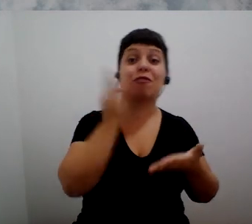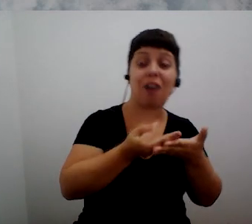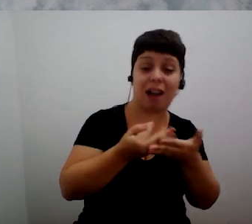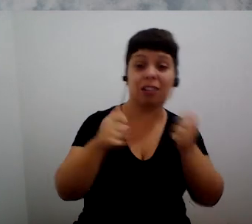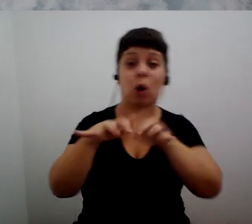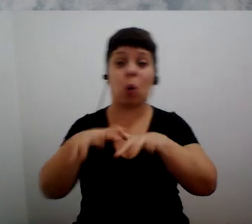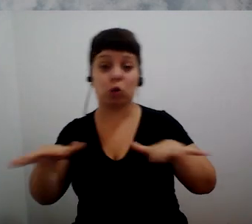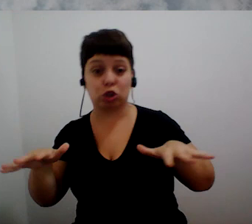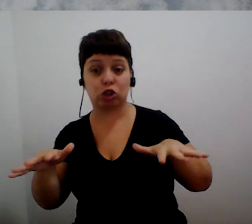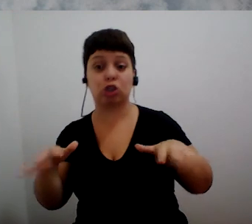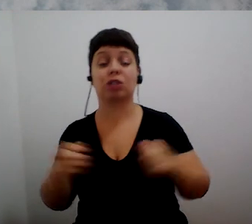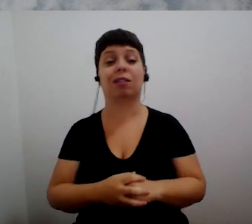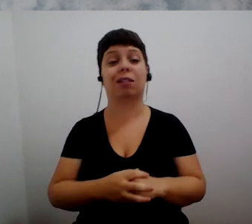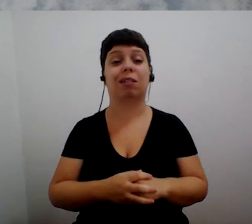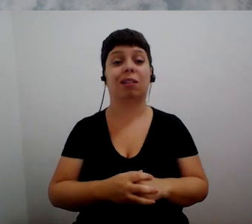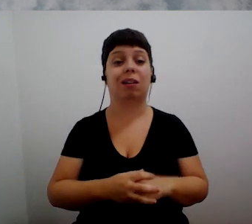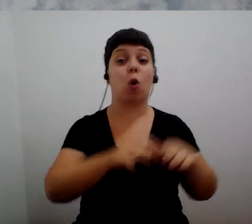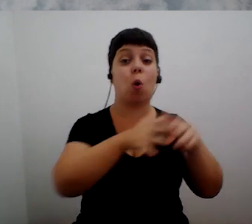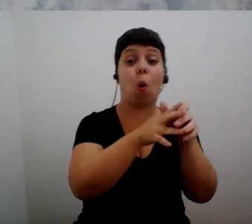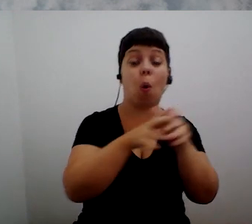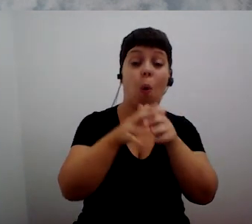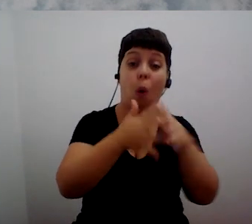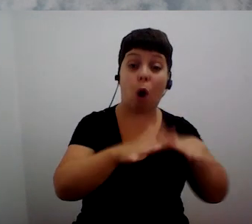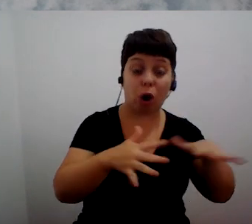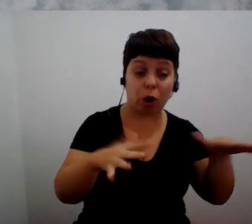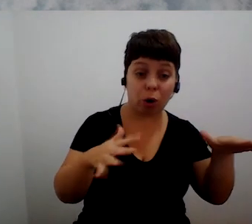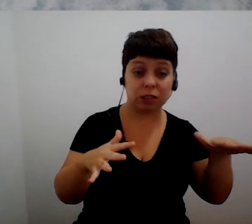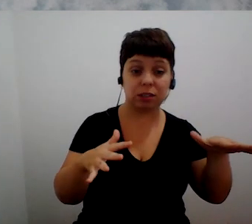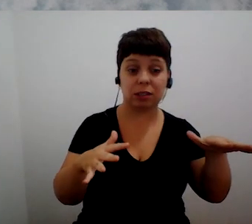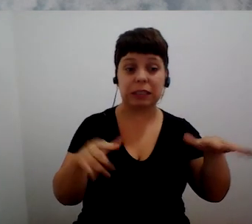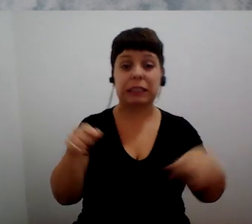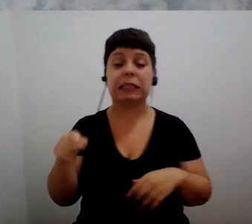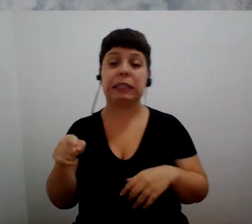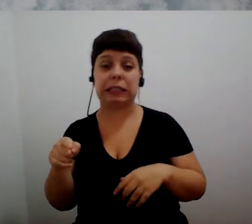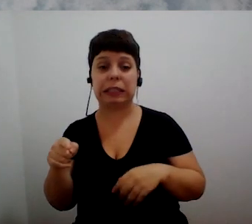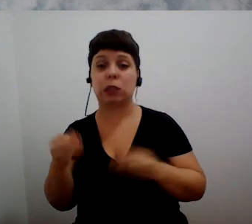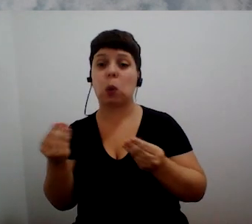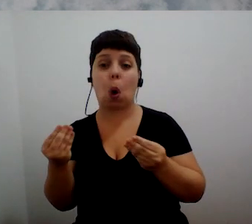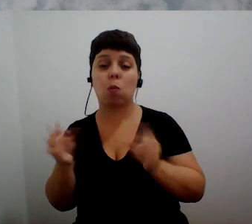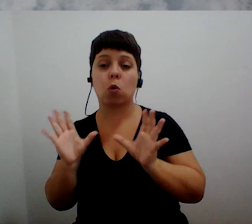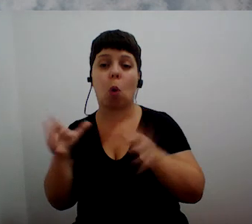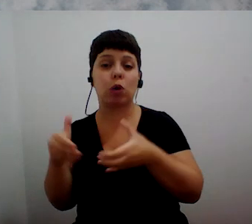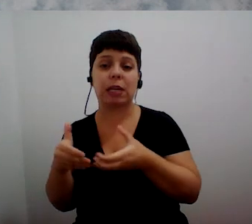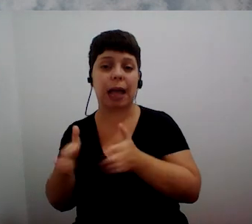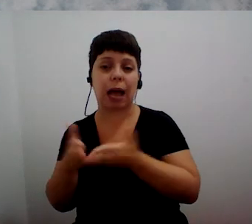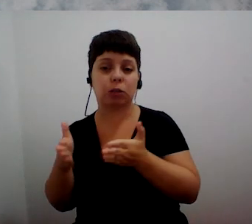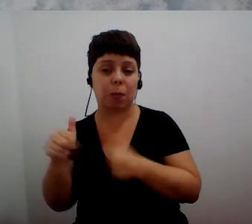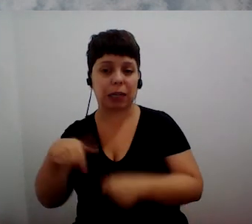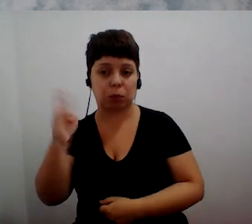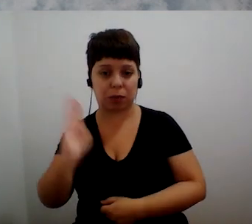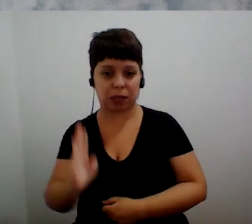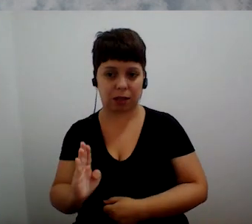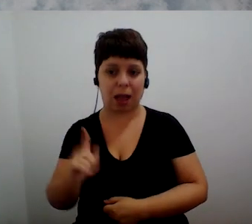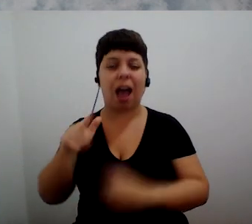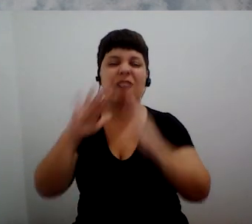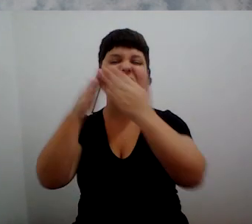ocean. We will discuss the relationship between the ocean and poor livelihoods here in Brazil, which we